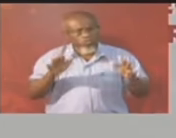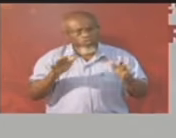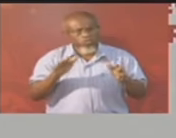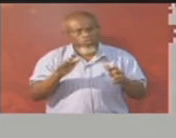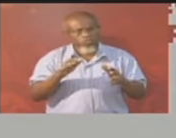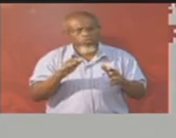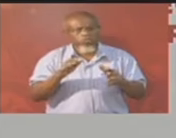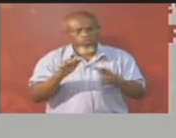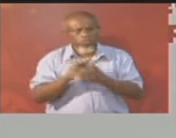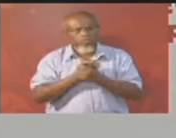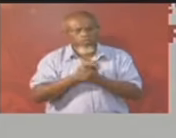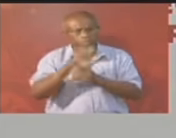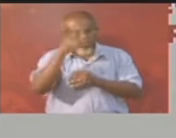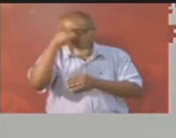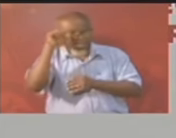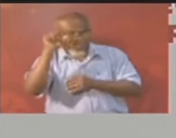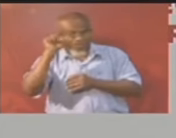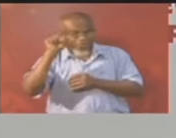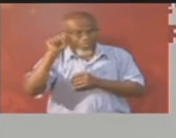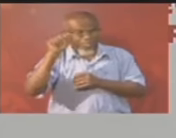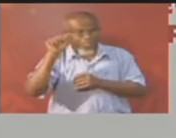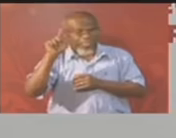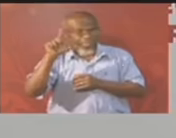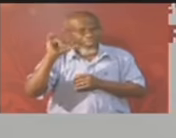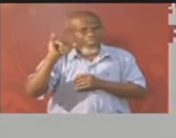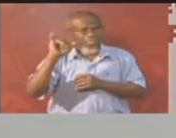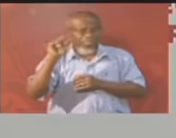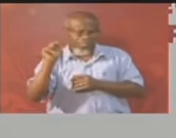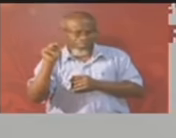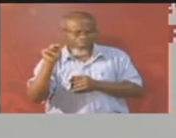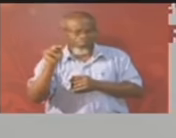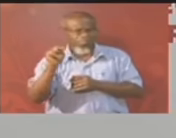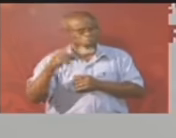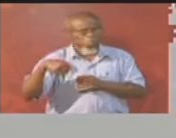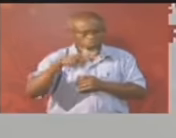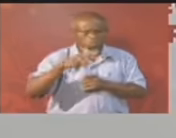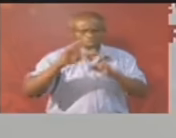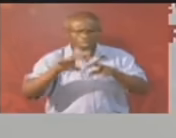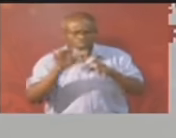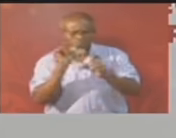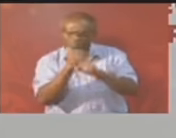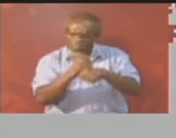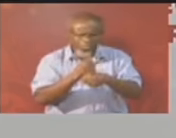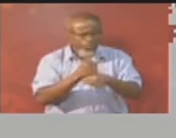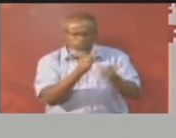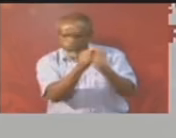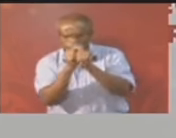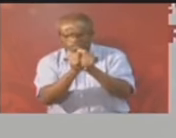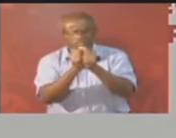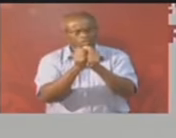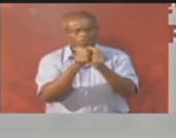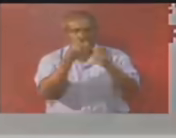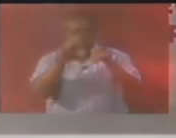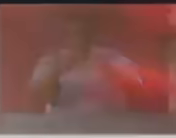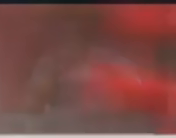Calise, the Black Stallion. We can make it if we try, just a little harder. Be safe and goodbye for now.